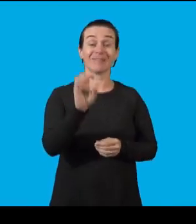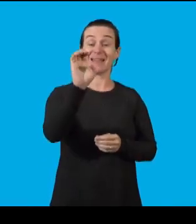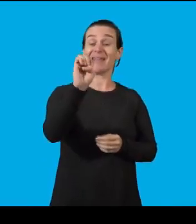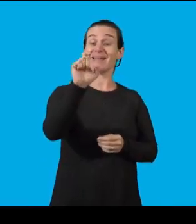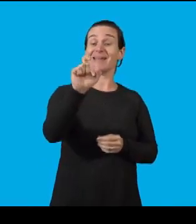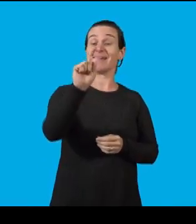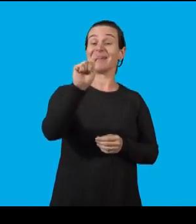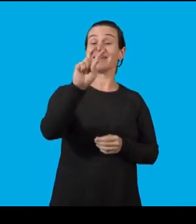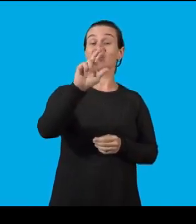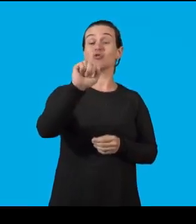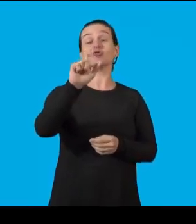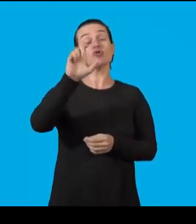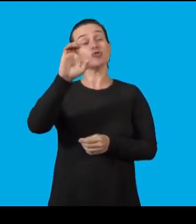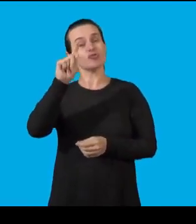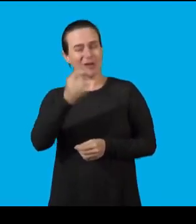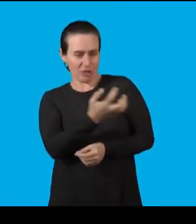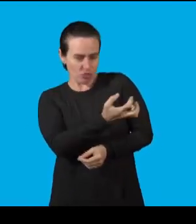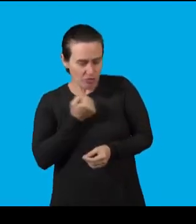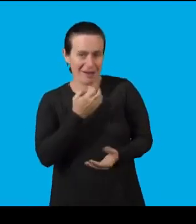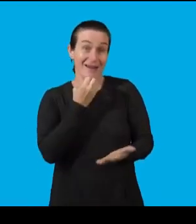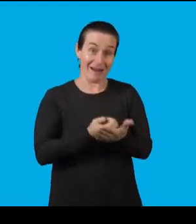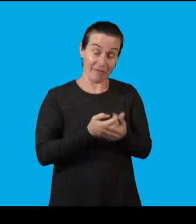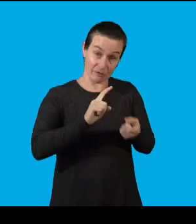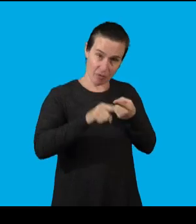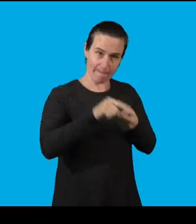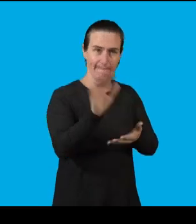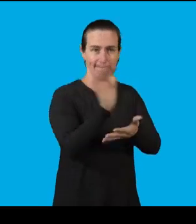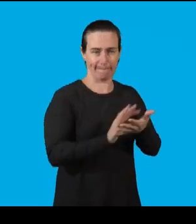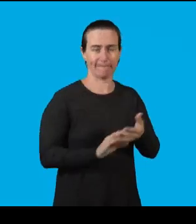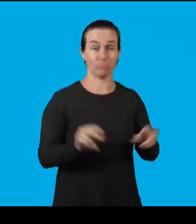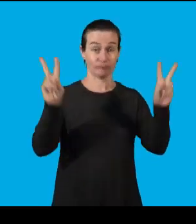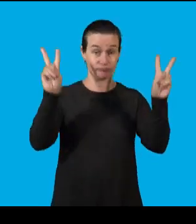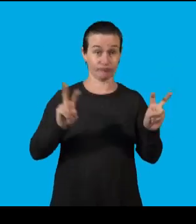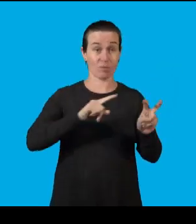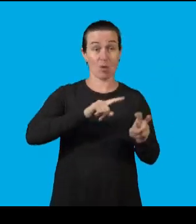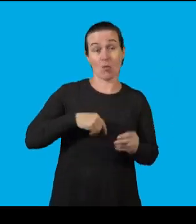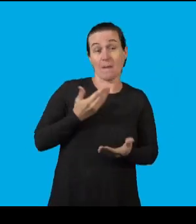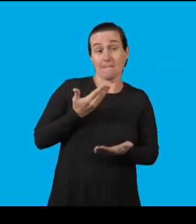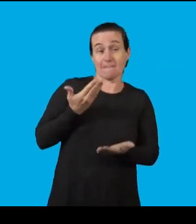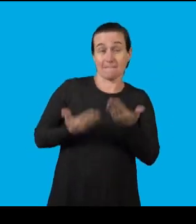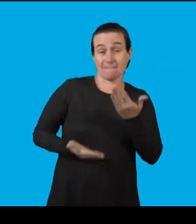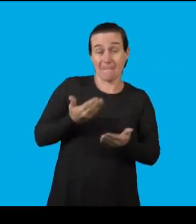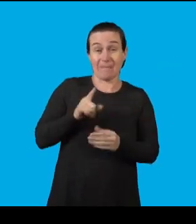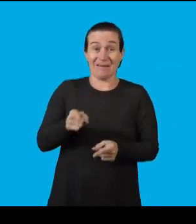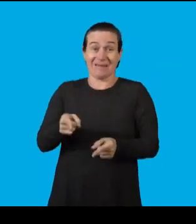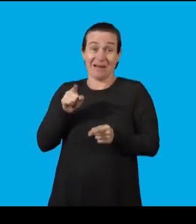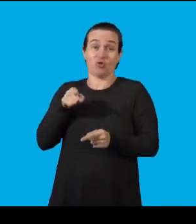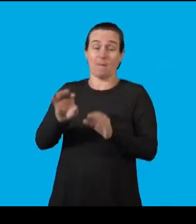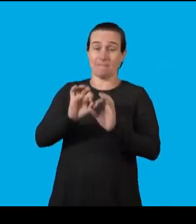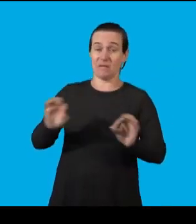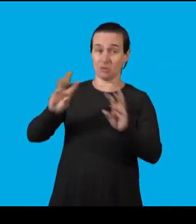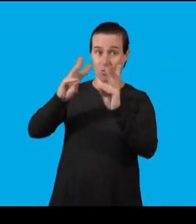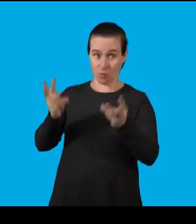evidence from the source. Remember that the source does say, we may endanger the peace of the world. We shall surely endanger